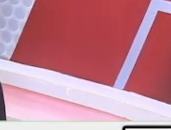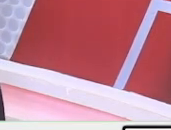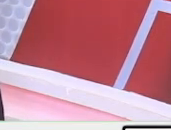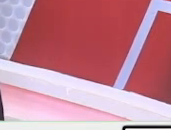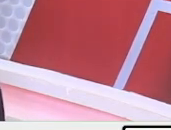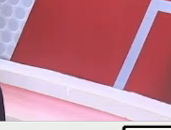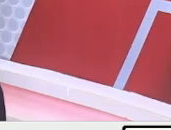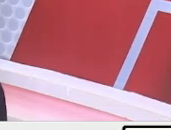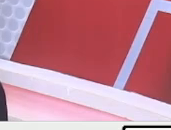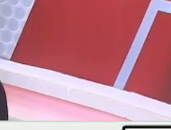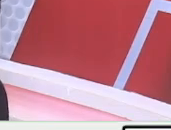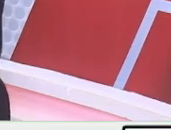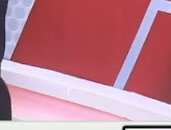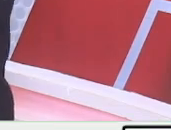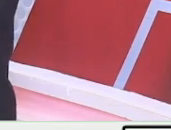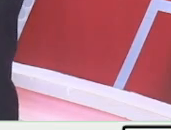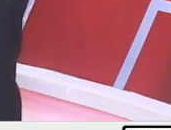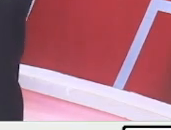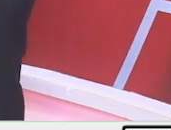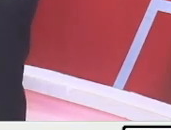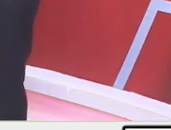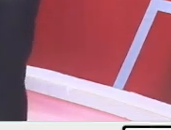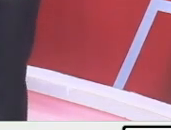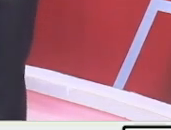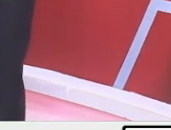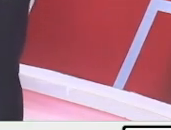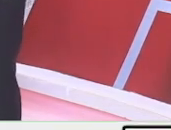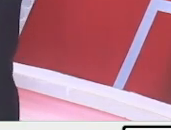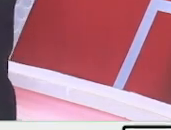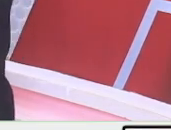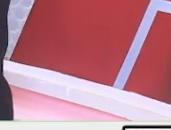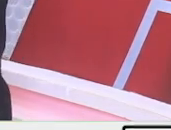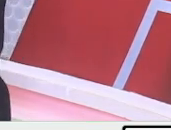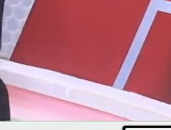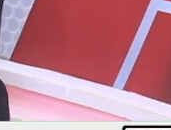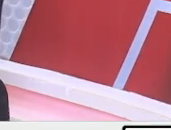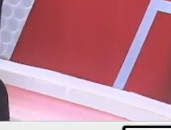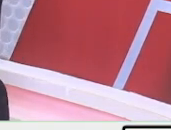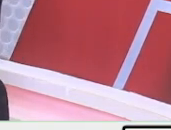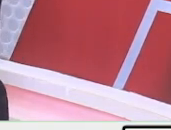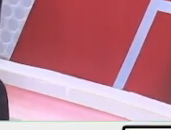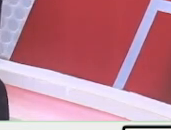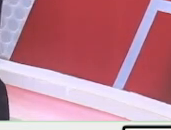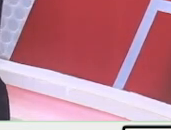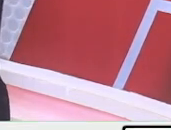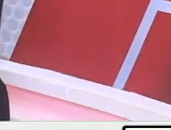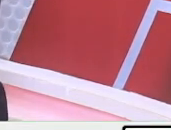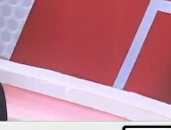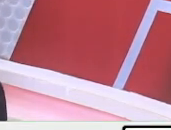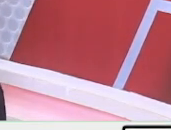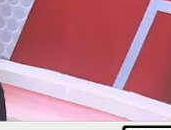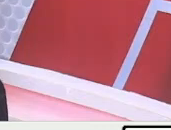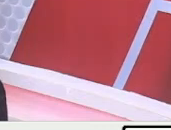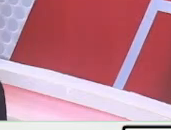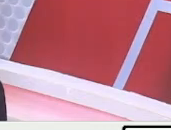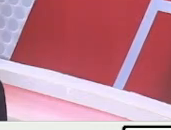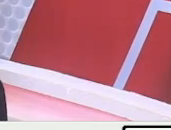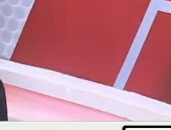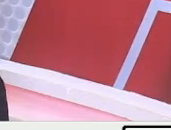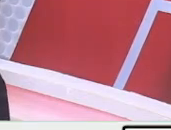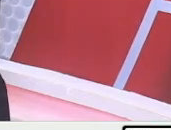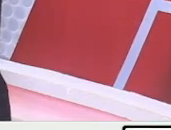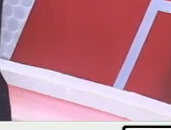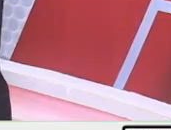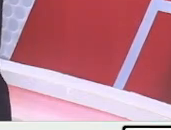love you to walk me through, and to the many viewers watching us this evening who have certain kind of